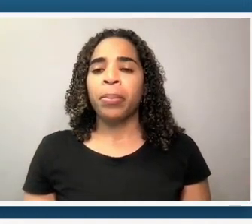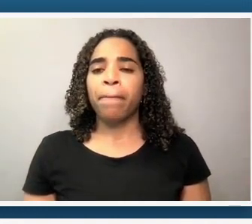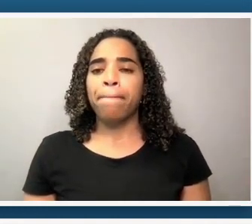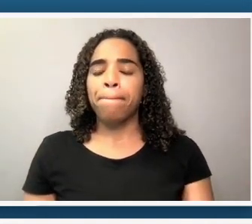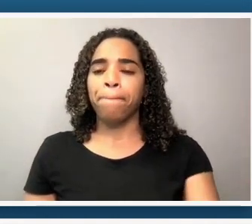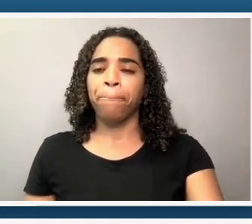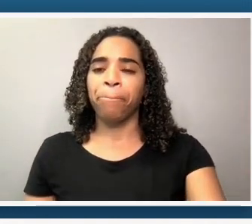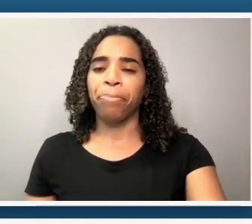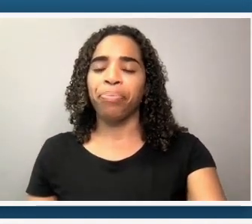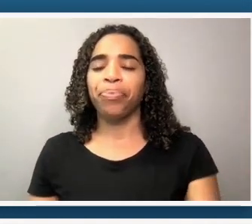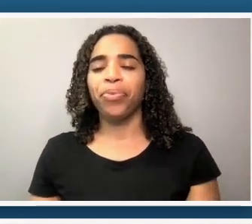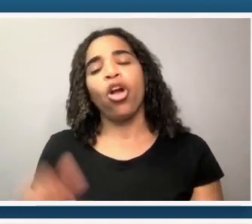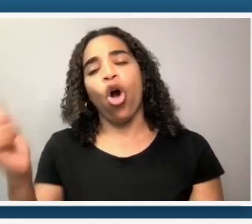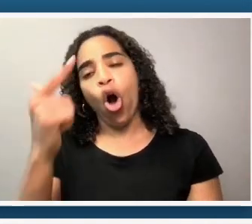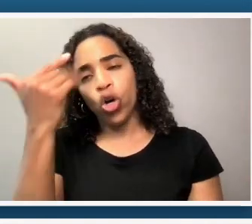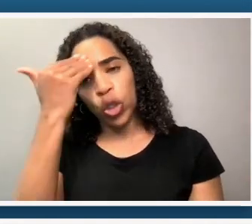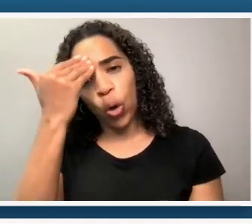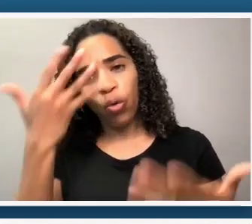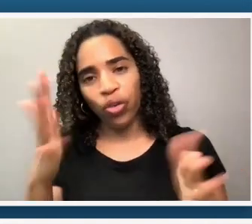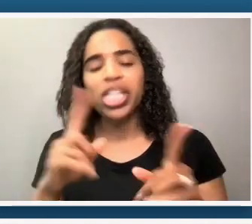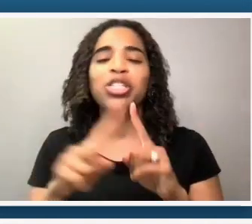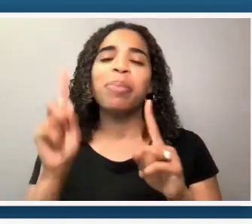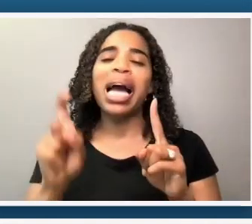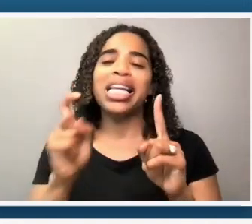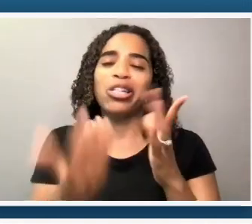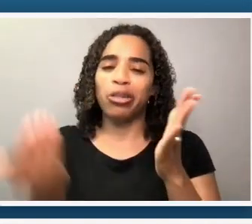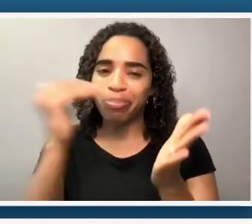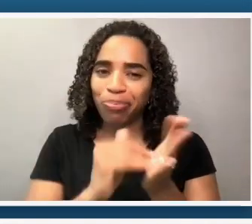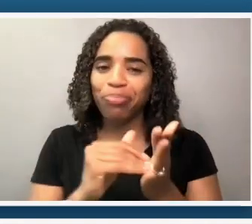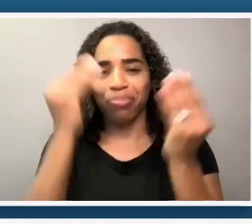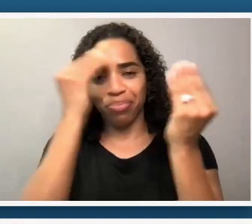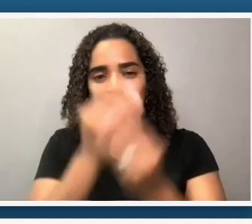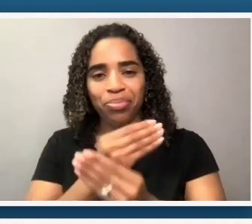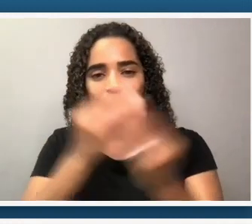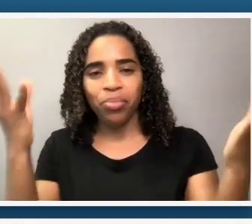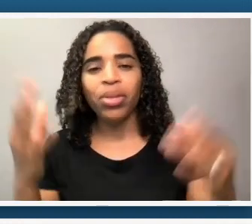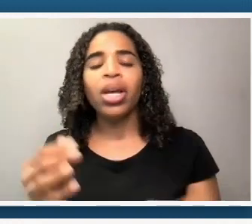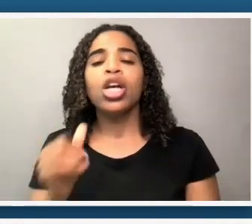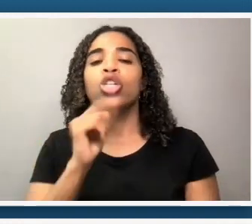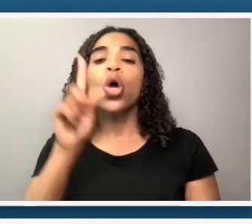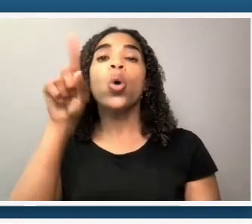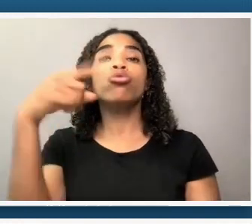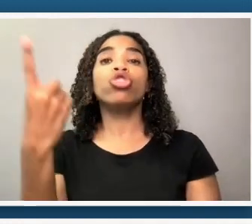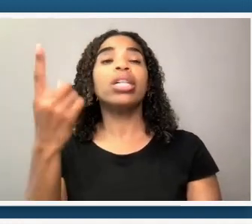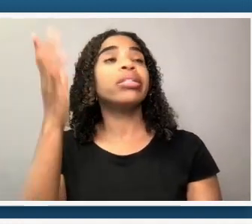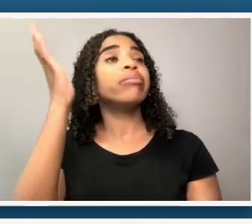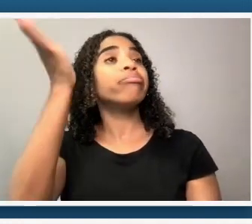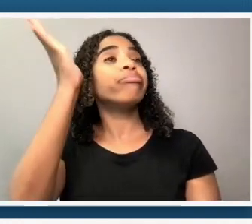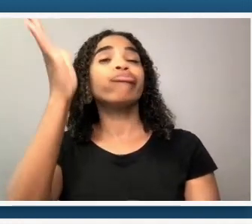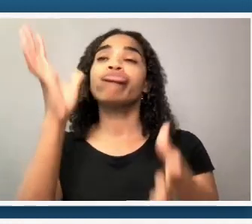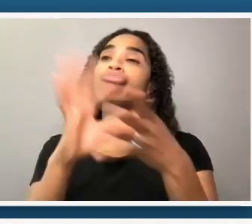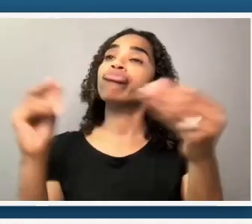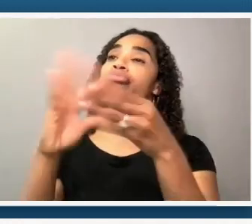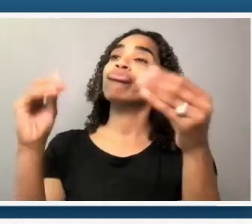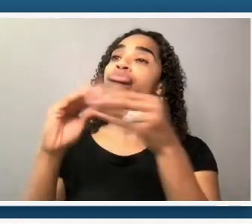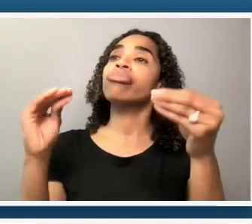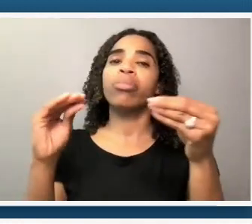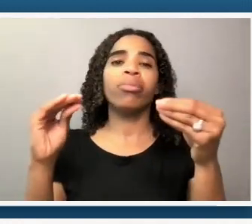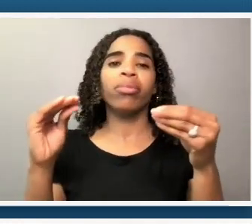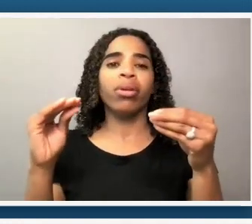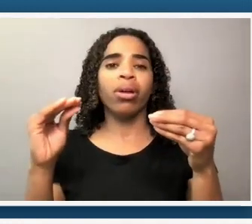we all know this, but it bears repeating. Don't be a sage on the stage. Instead, be a guide on the